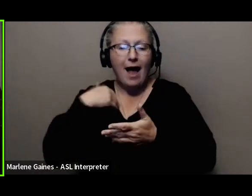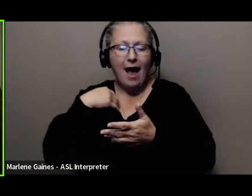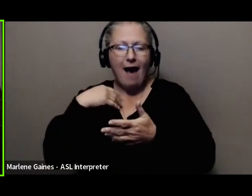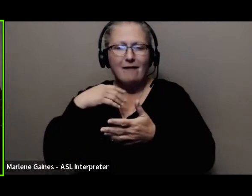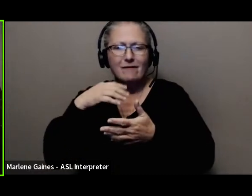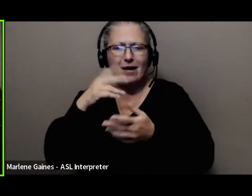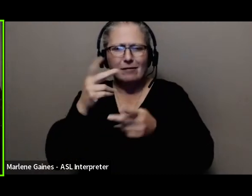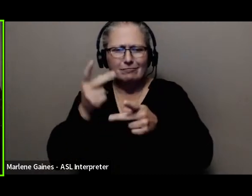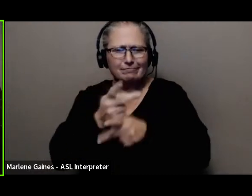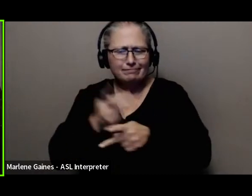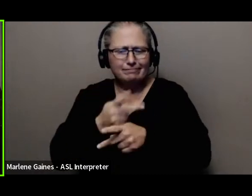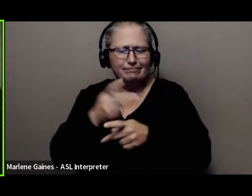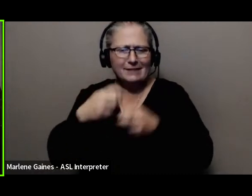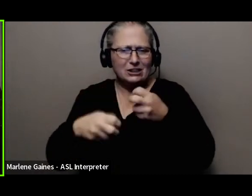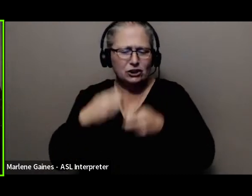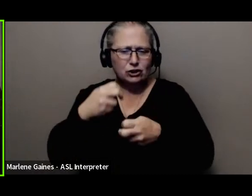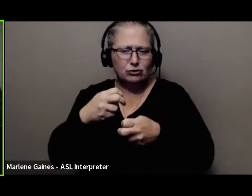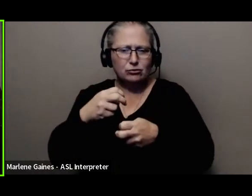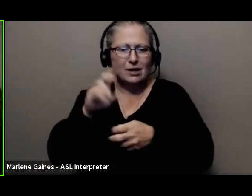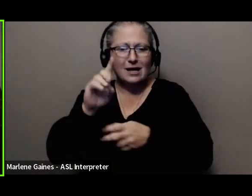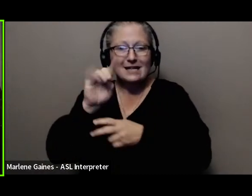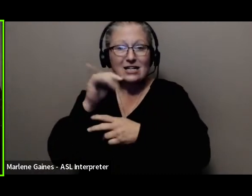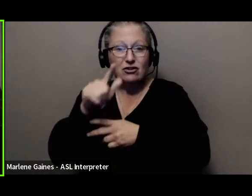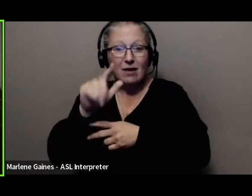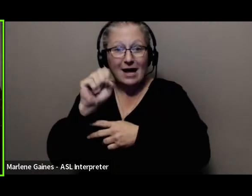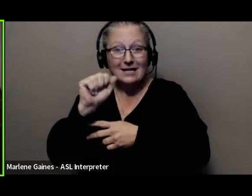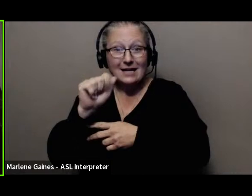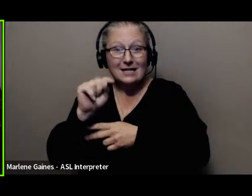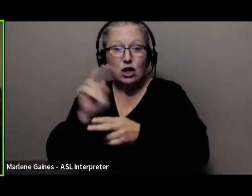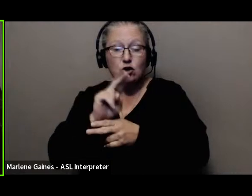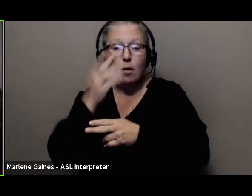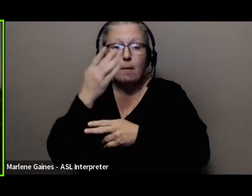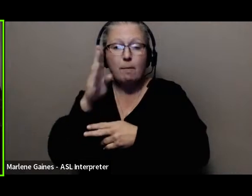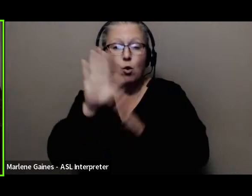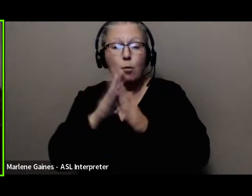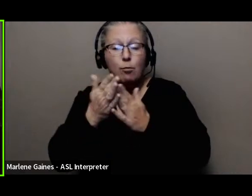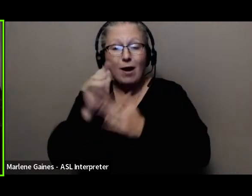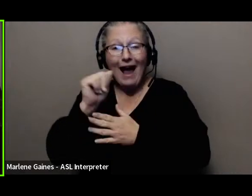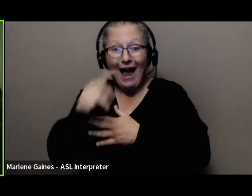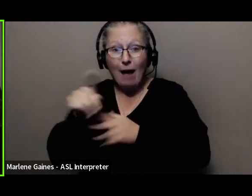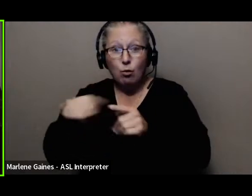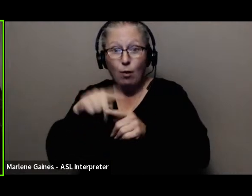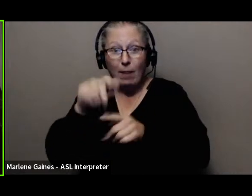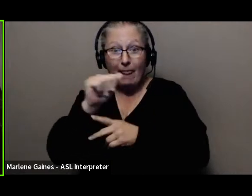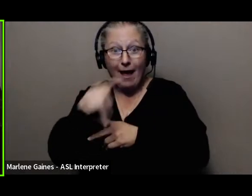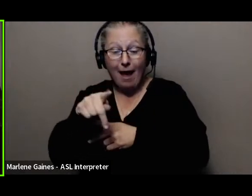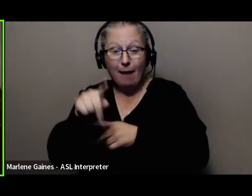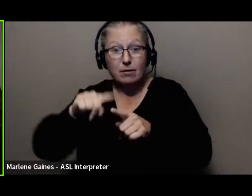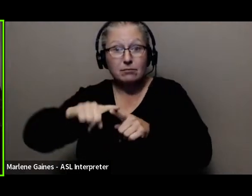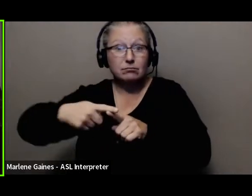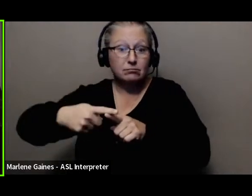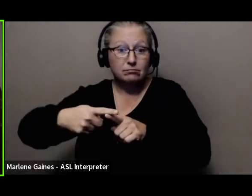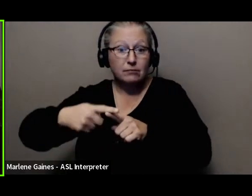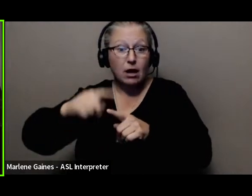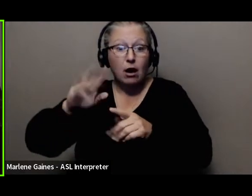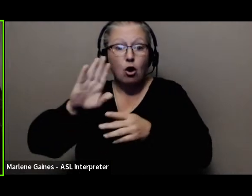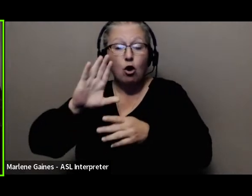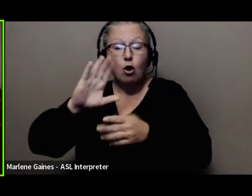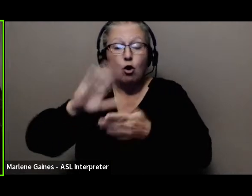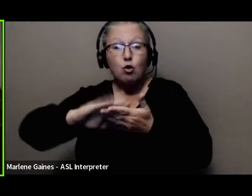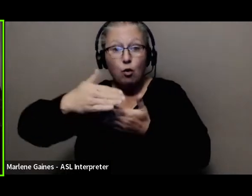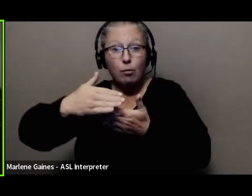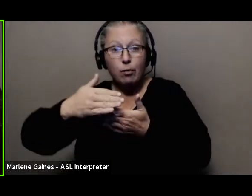issues. So the digital SAT uses the Blue Book app, and when that app is launched, the Chromebooks drop the